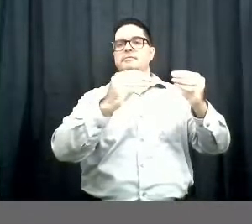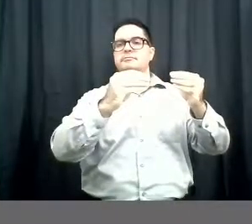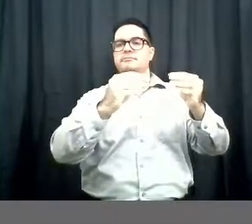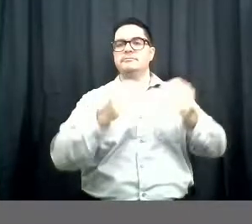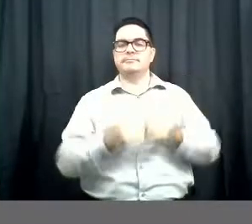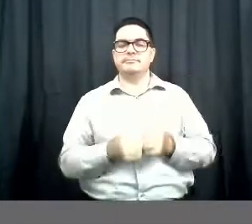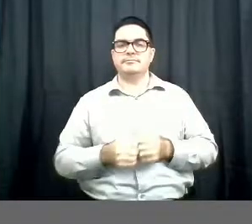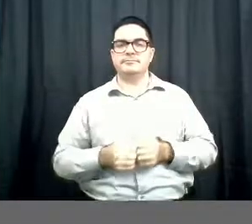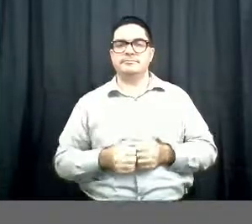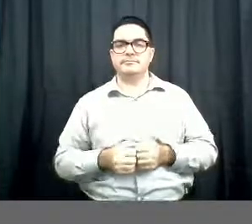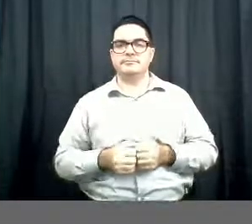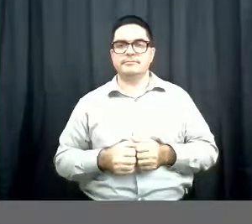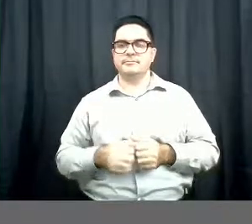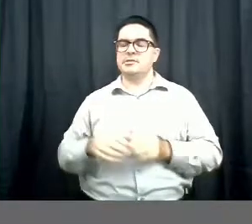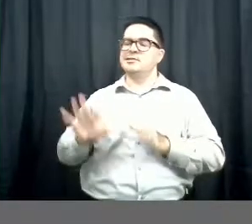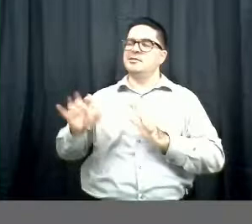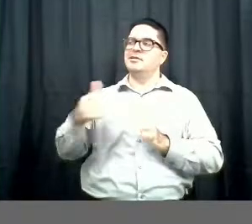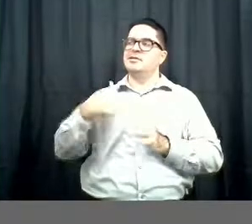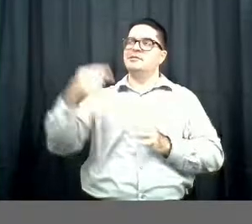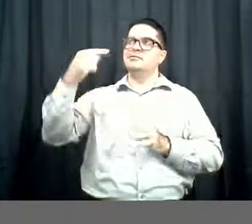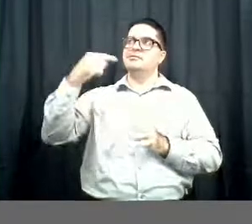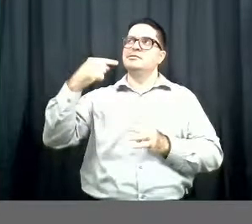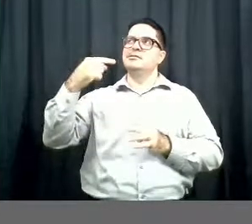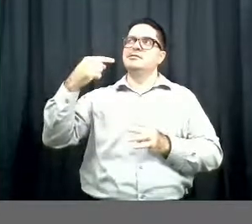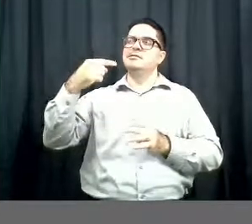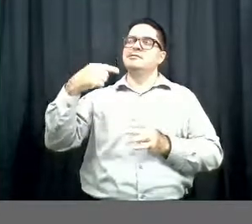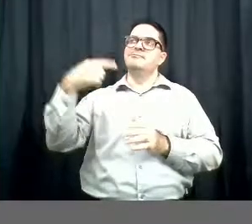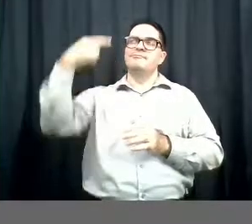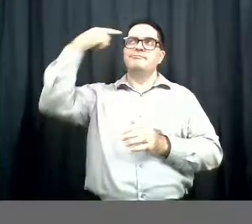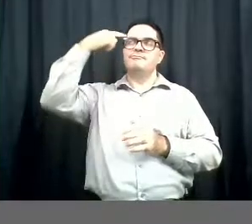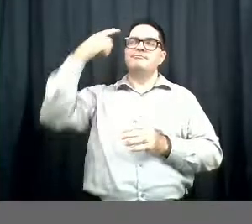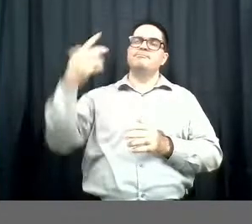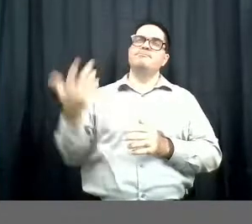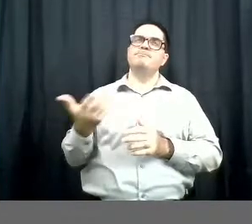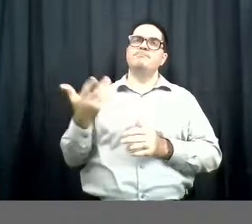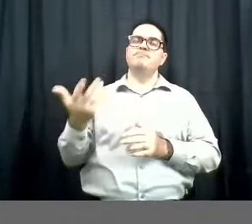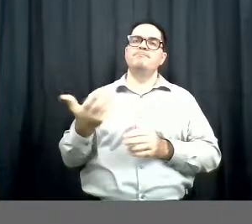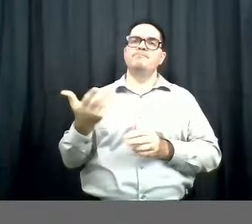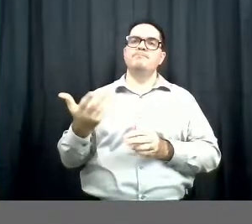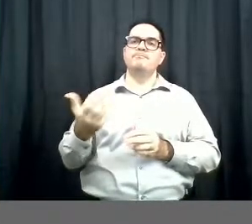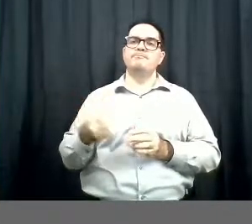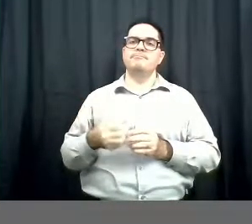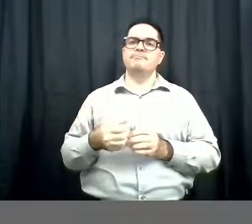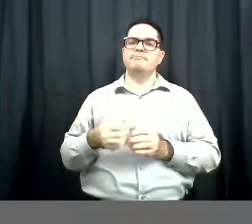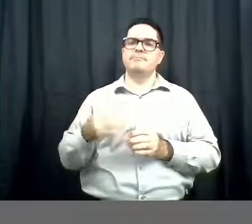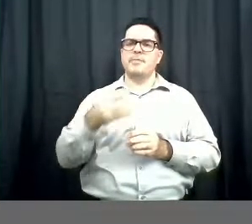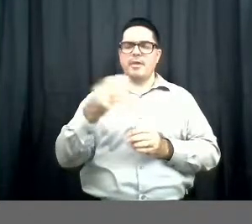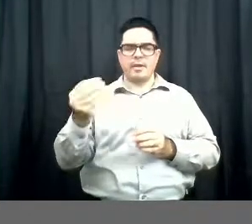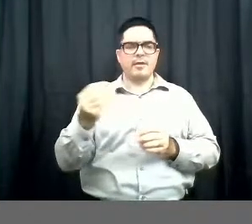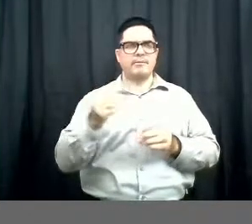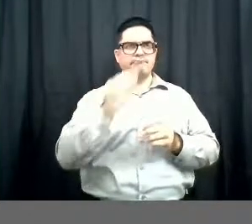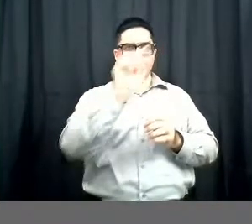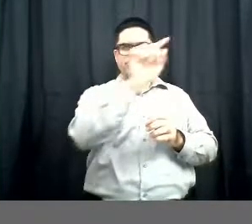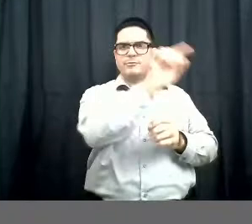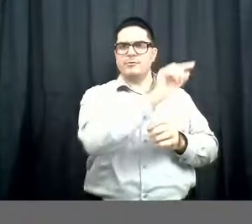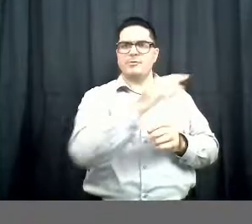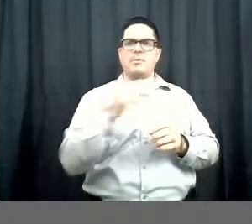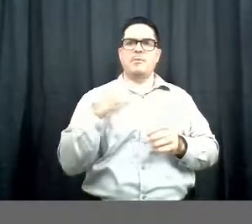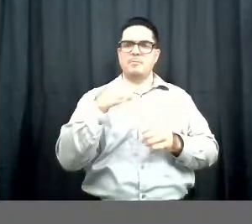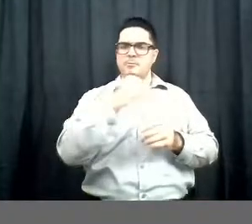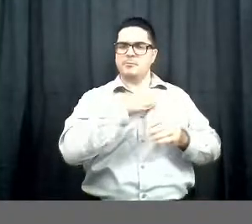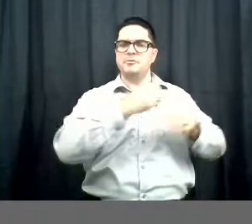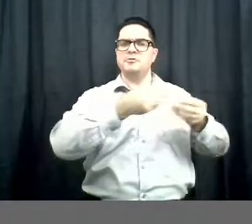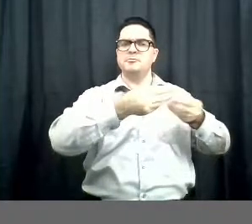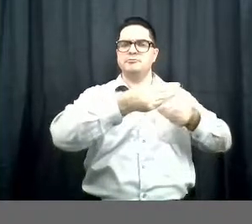I would say, and our colleague from Citigroup are on the line too, who are in the municipal bond market every day, and they probably have a view on this as well.